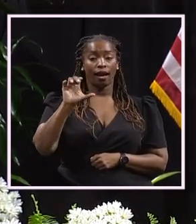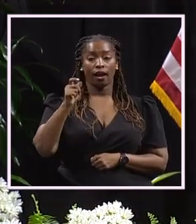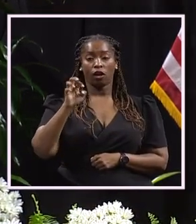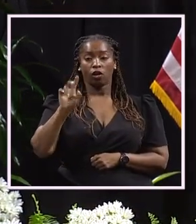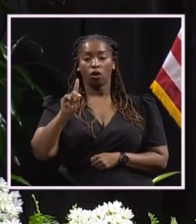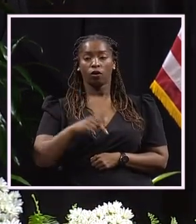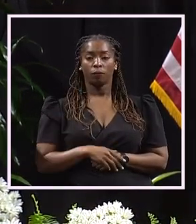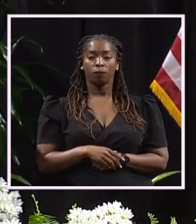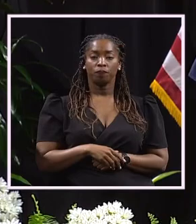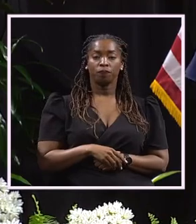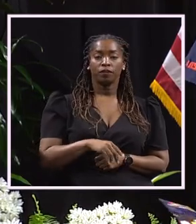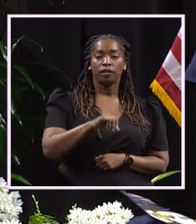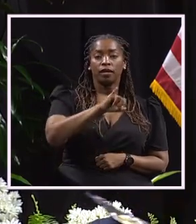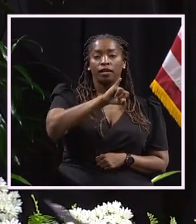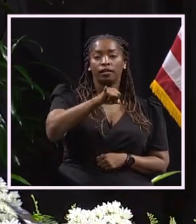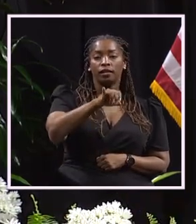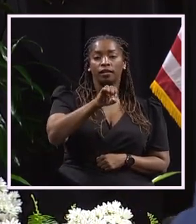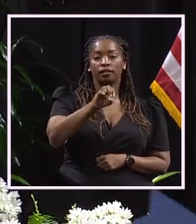Jennifer Lopez, magna cum laude.